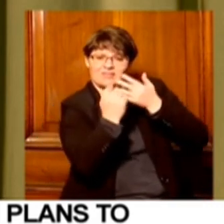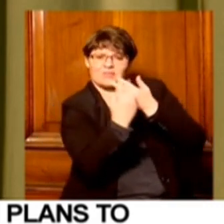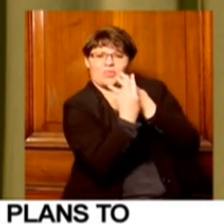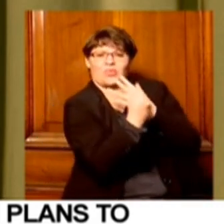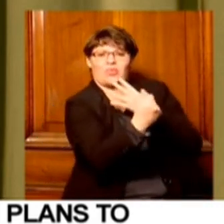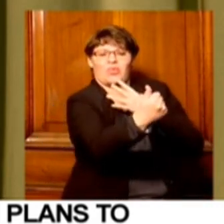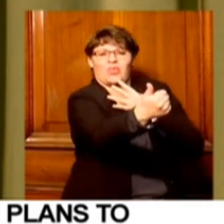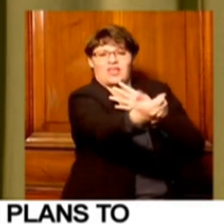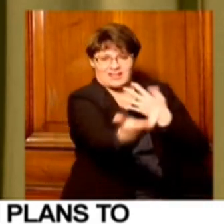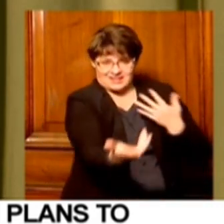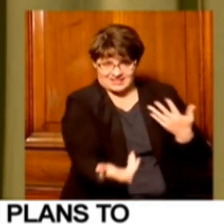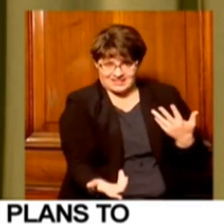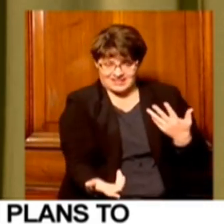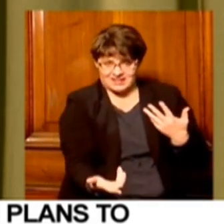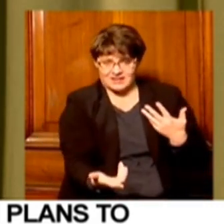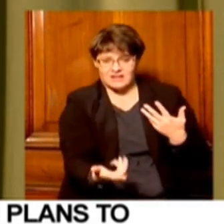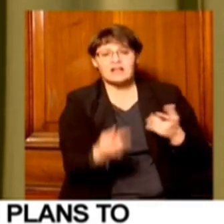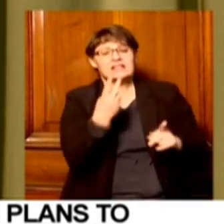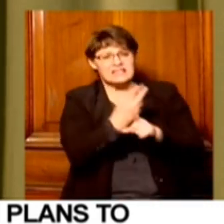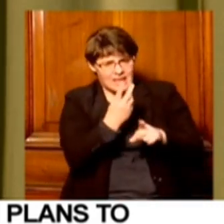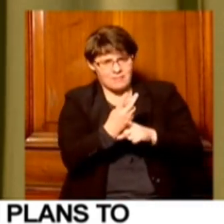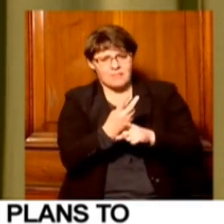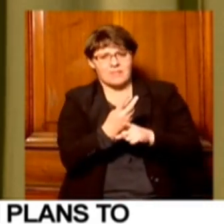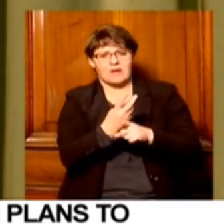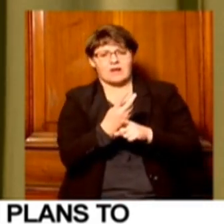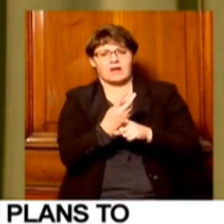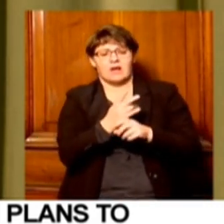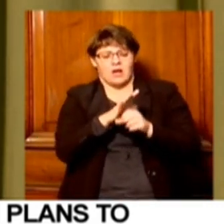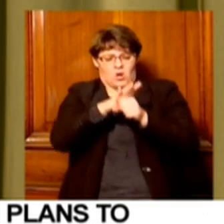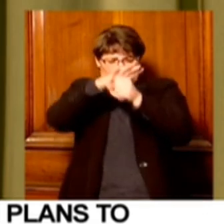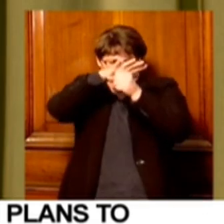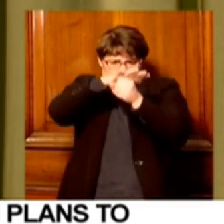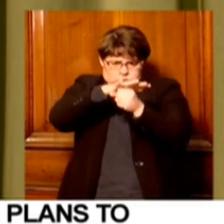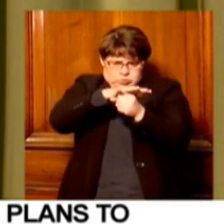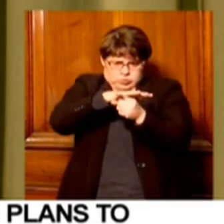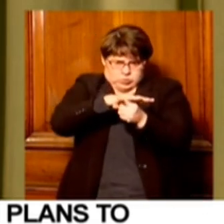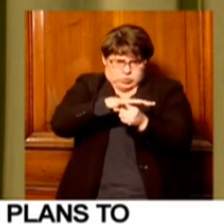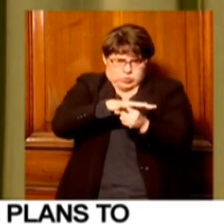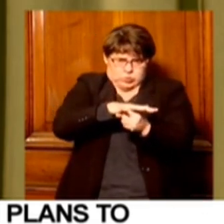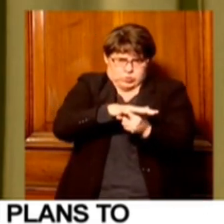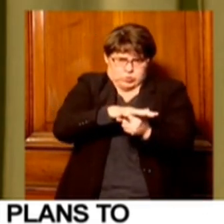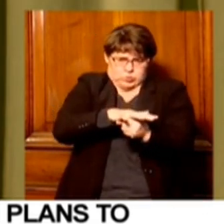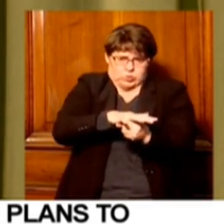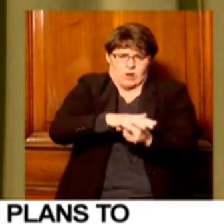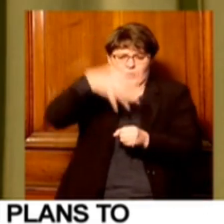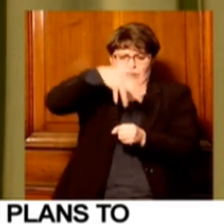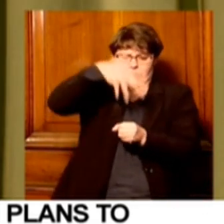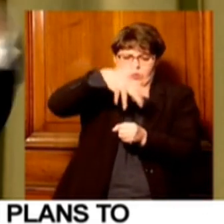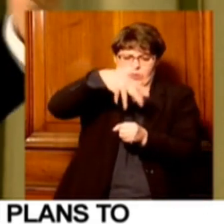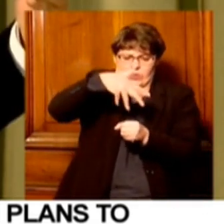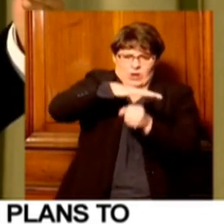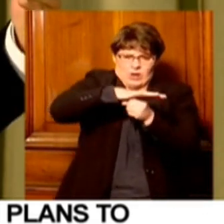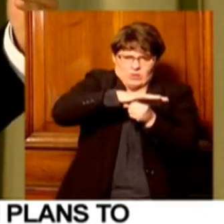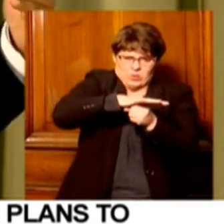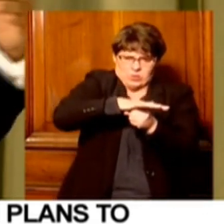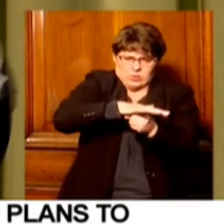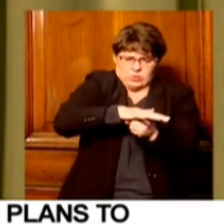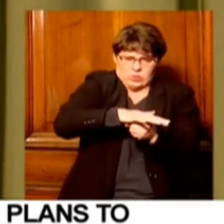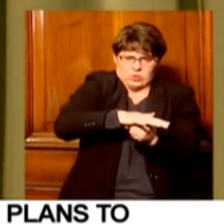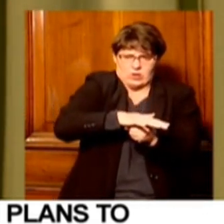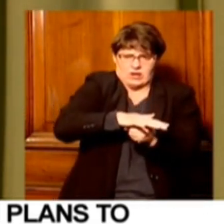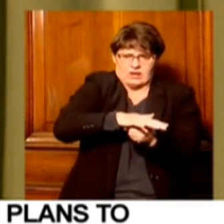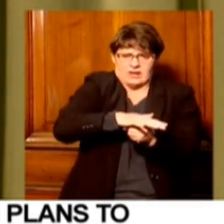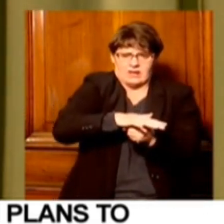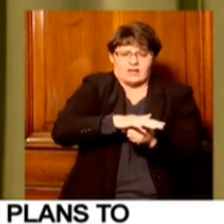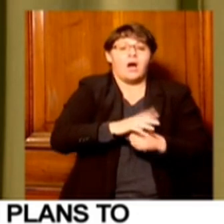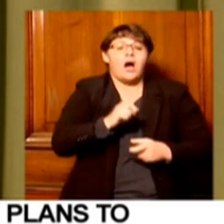in an airline is that it pushes a constant downward wash of air at a meter